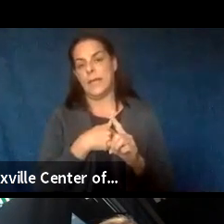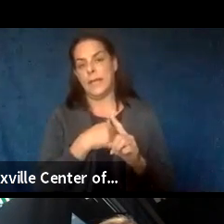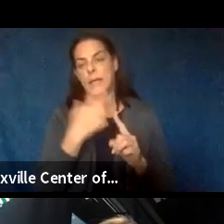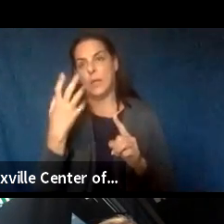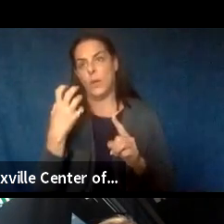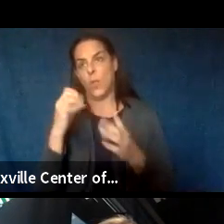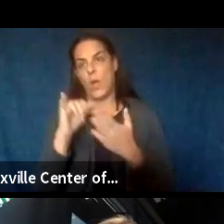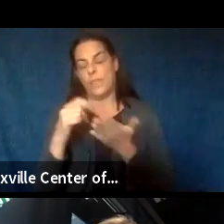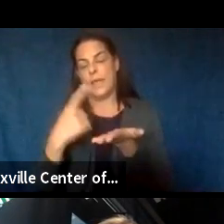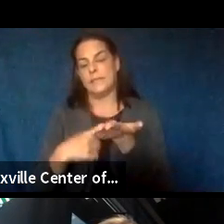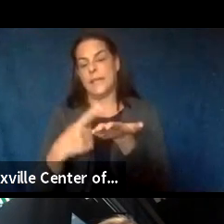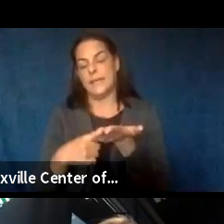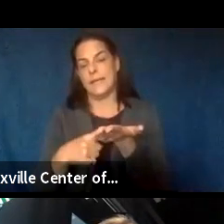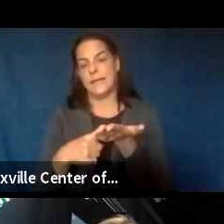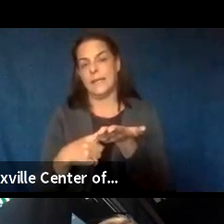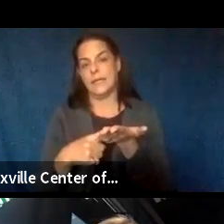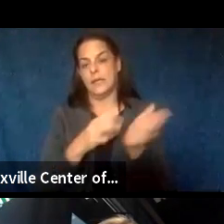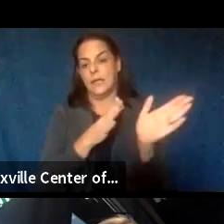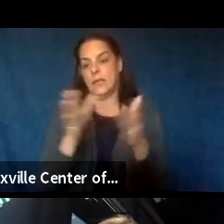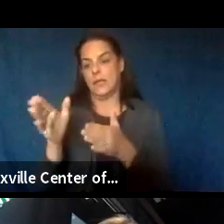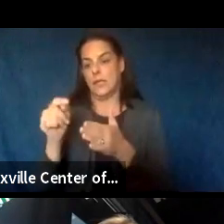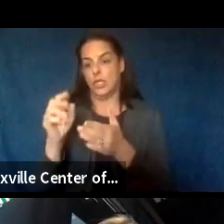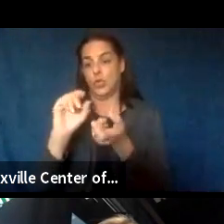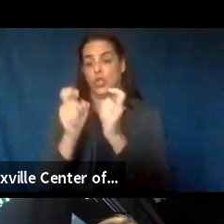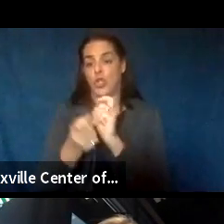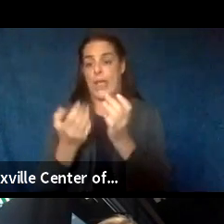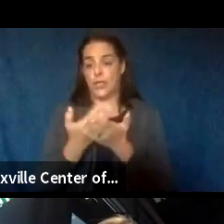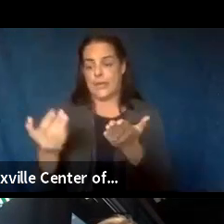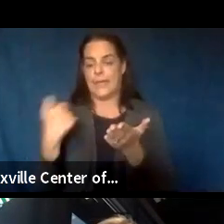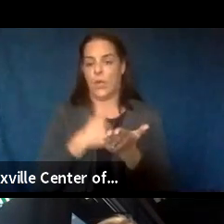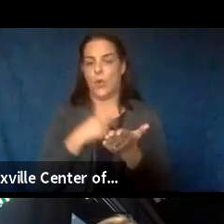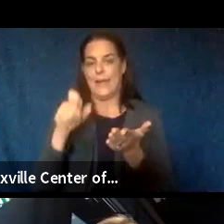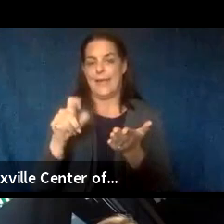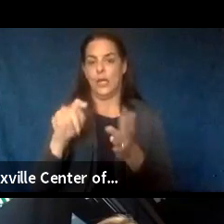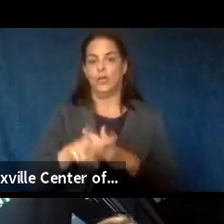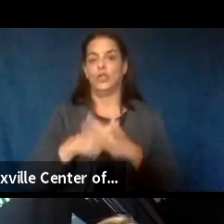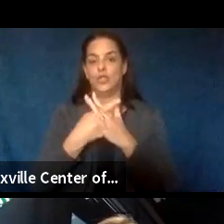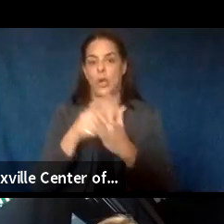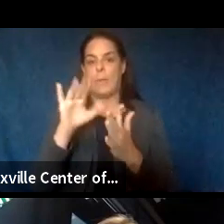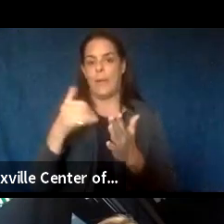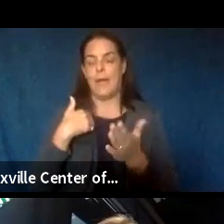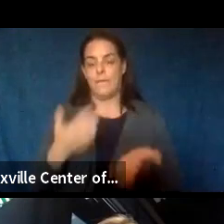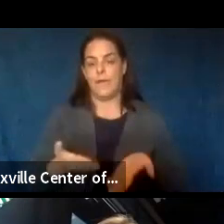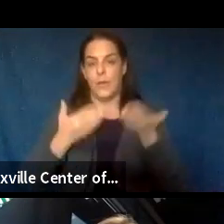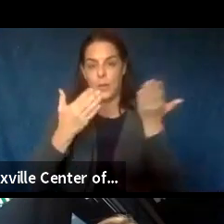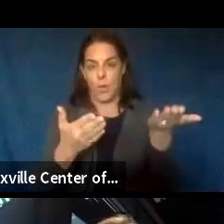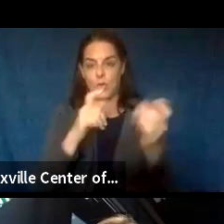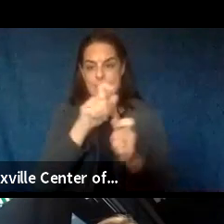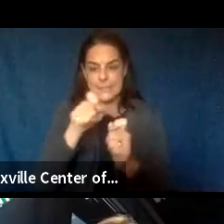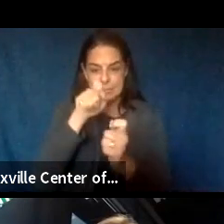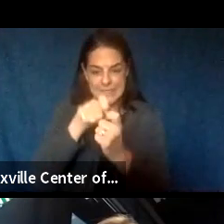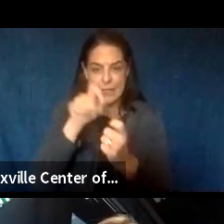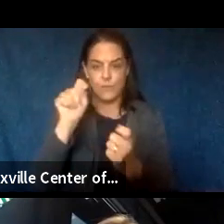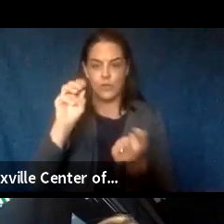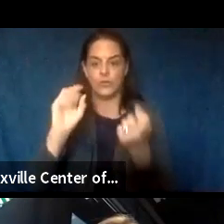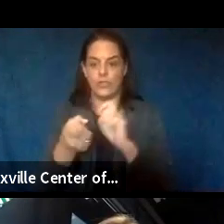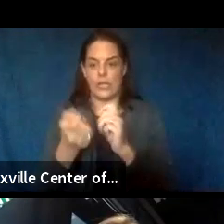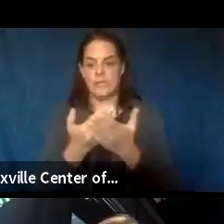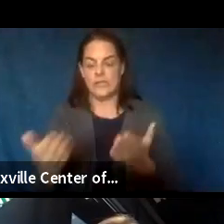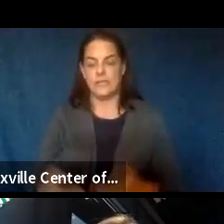want that discussion to veer into changing things, we should start by having a motion specifically to change